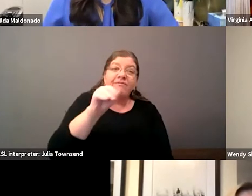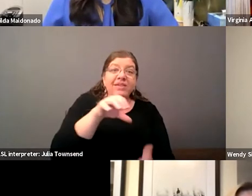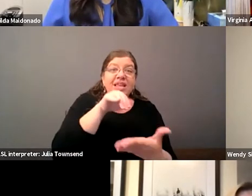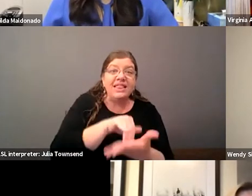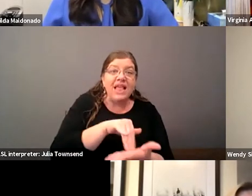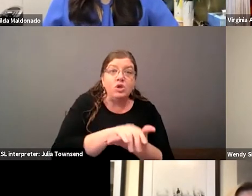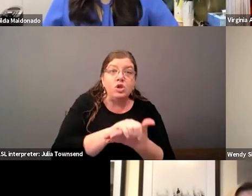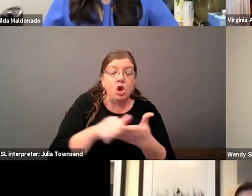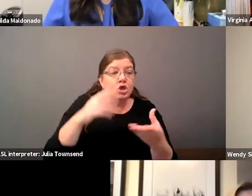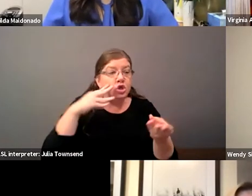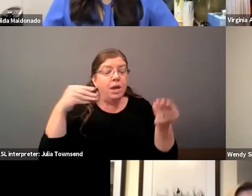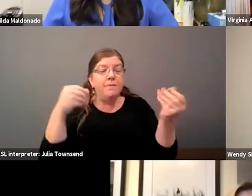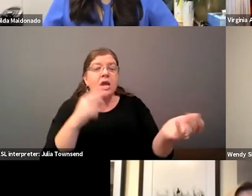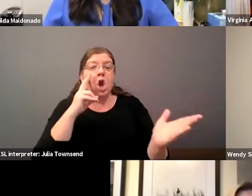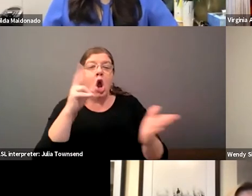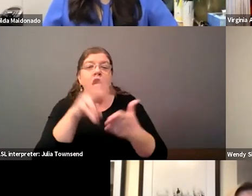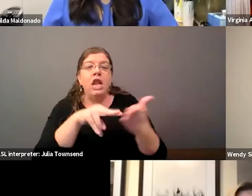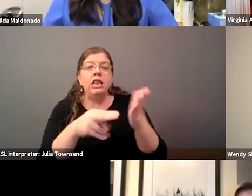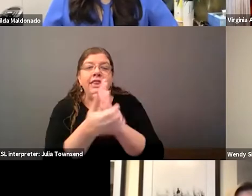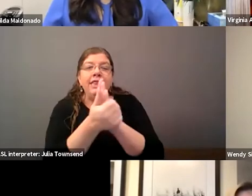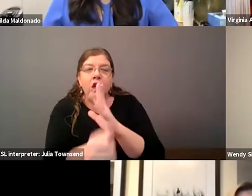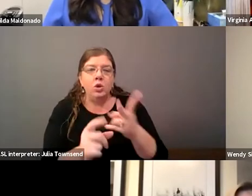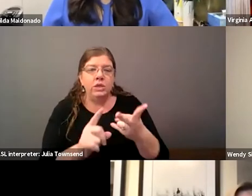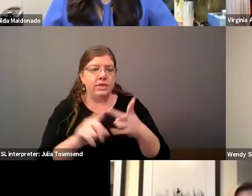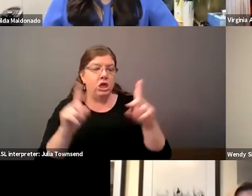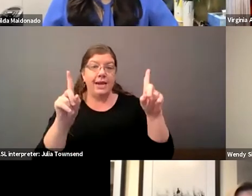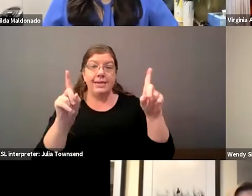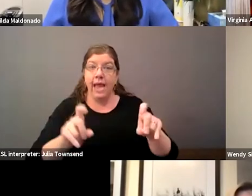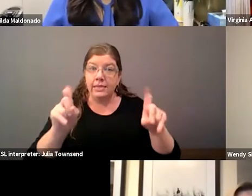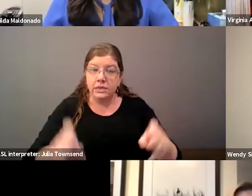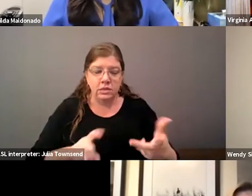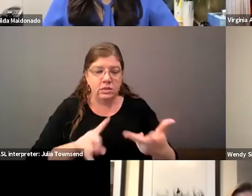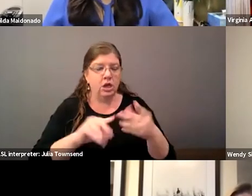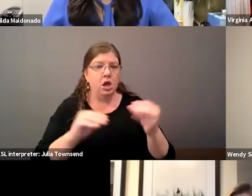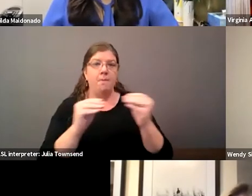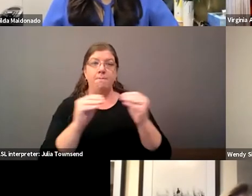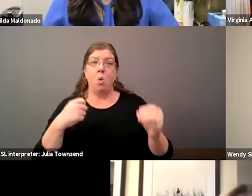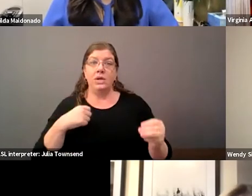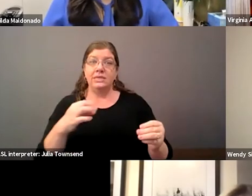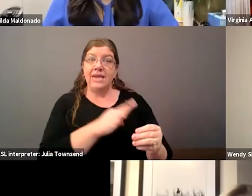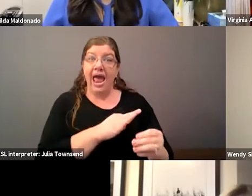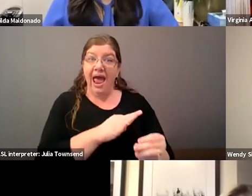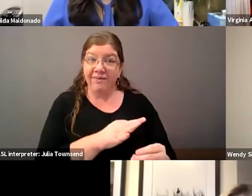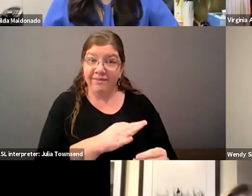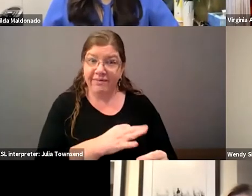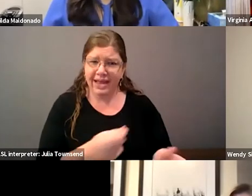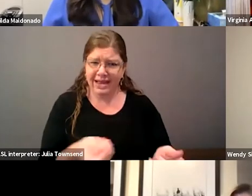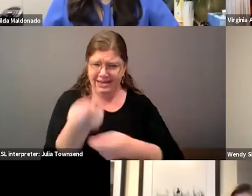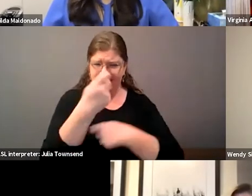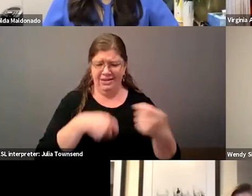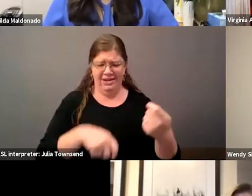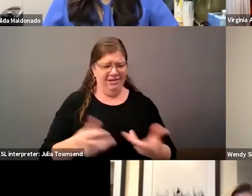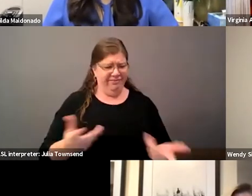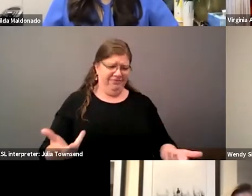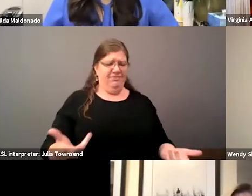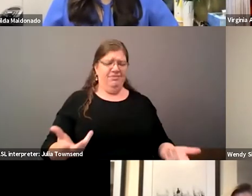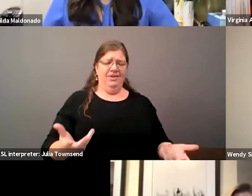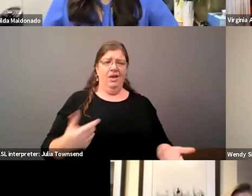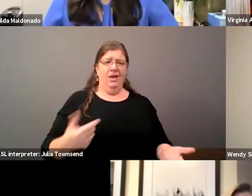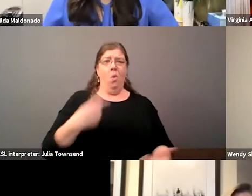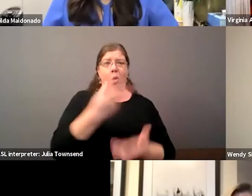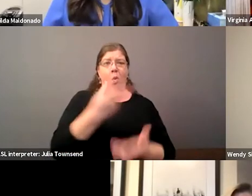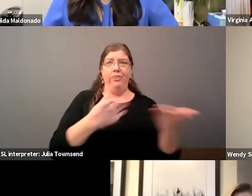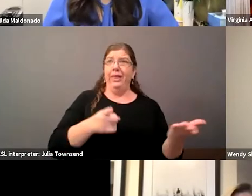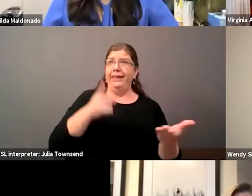dollars on literacy on testing on more staff and instead i love it one of the things he's going to do